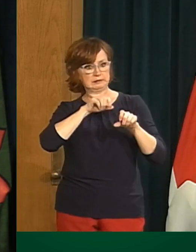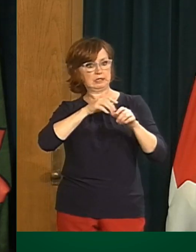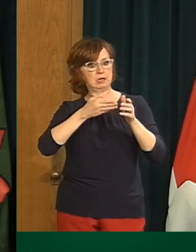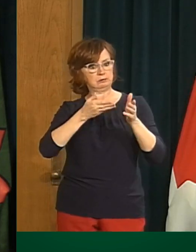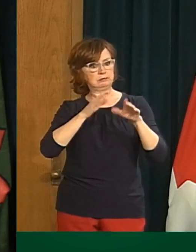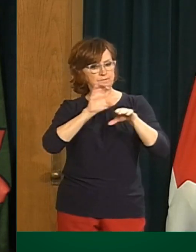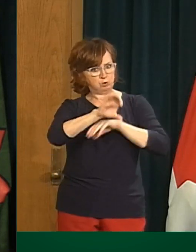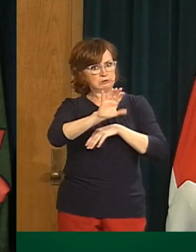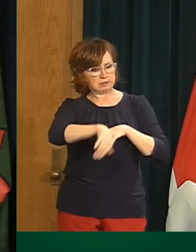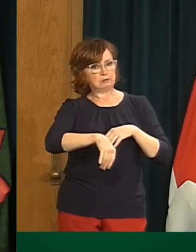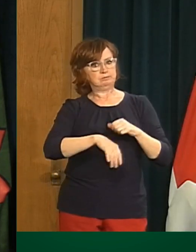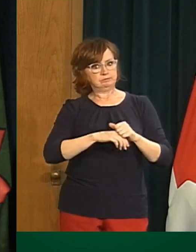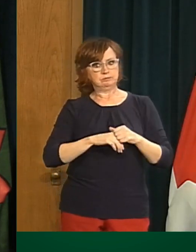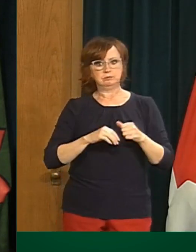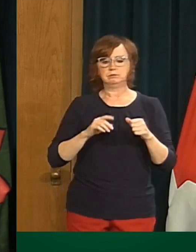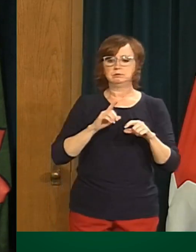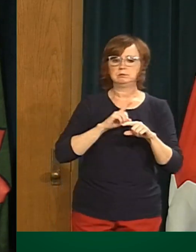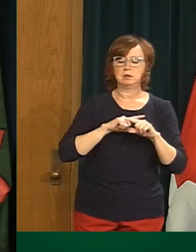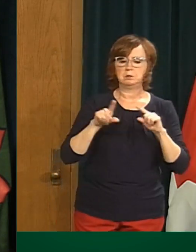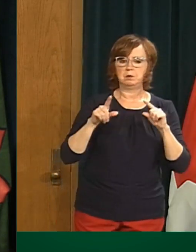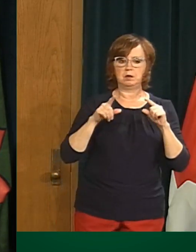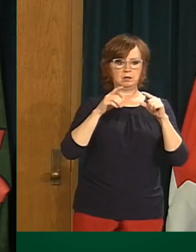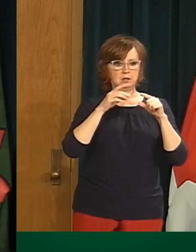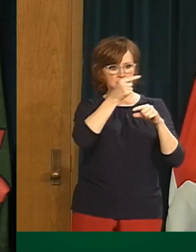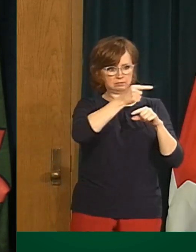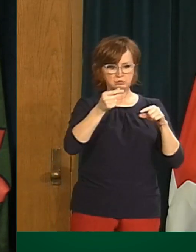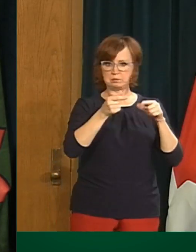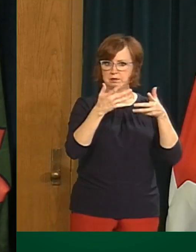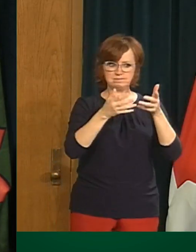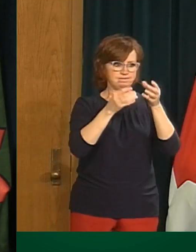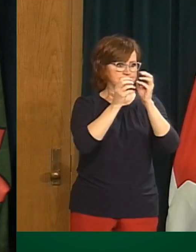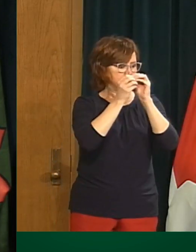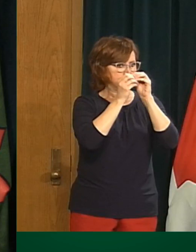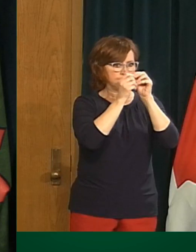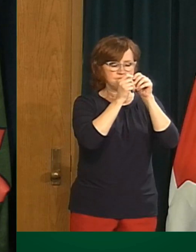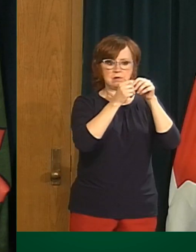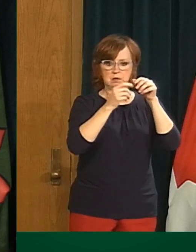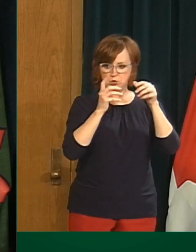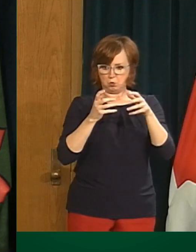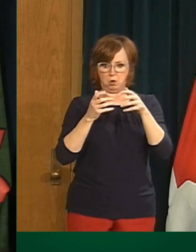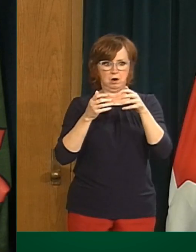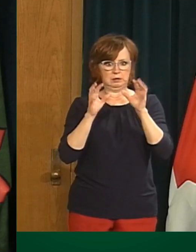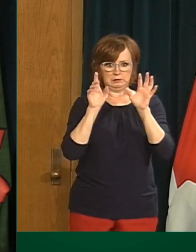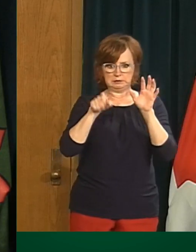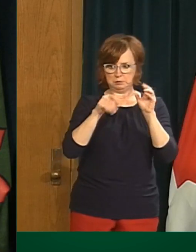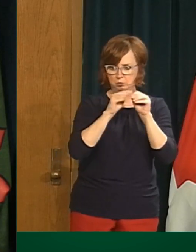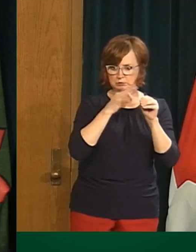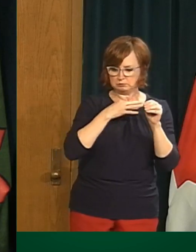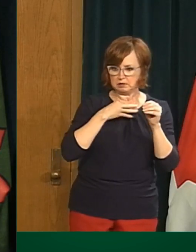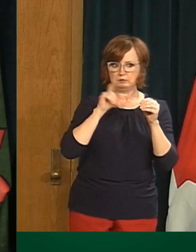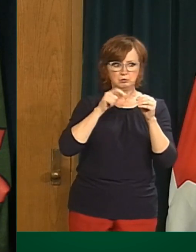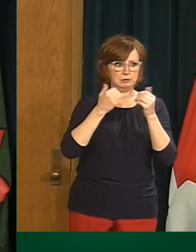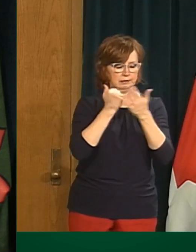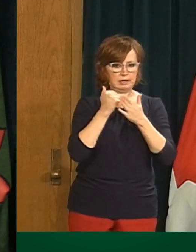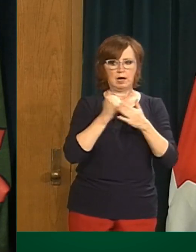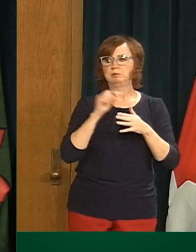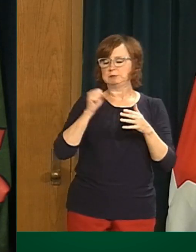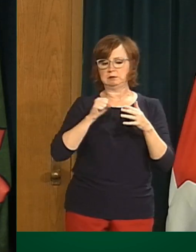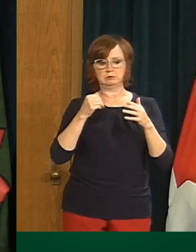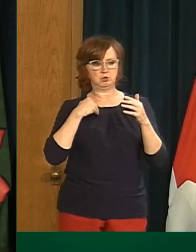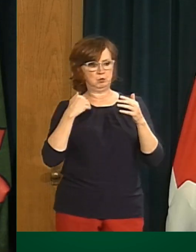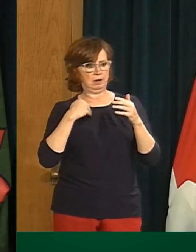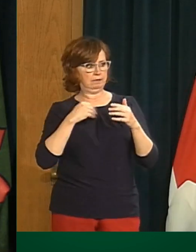those checkpoints and to provide any other support that may be required in the communities. Social housing units are already being provided